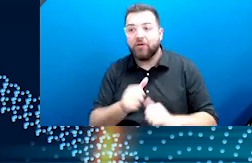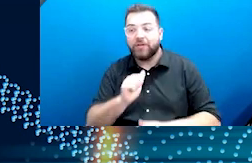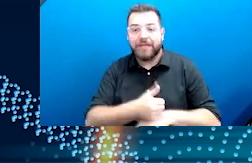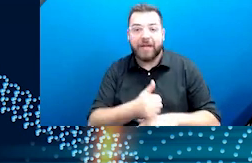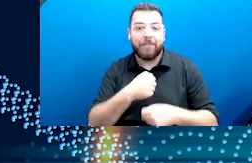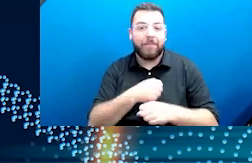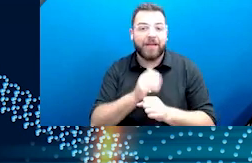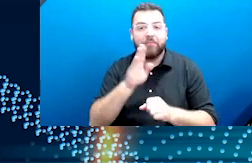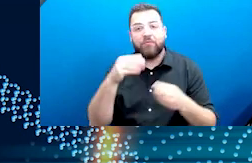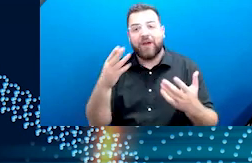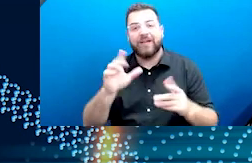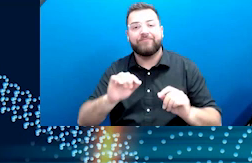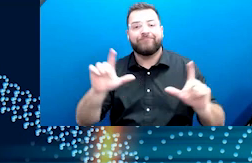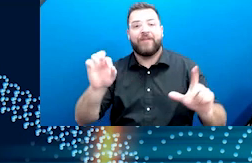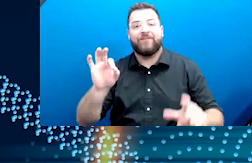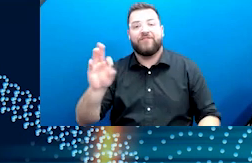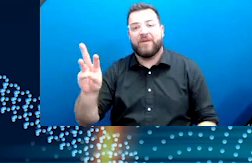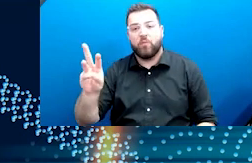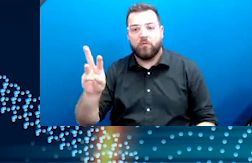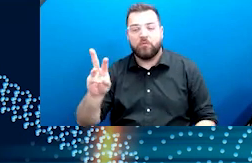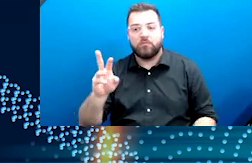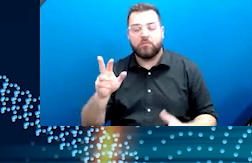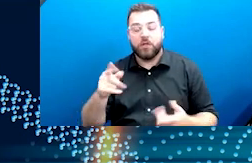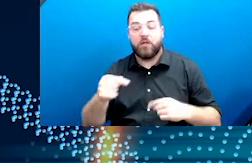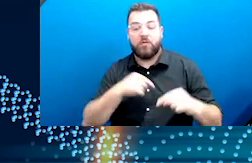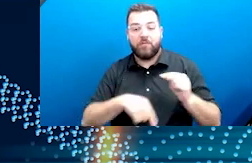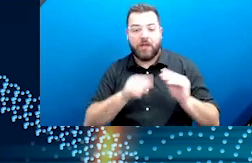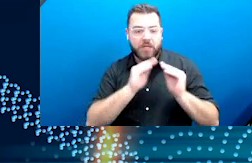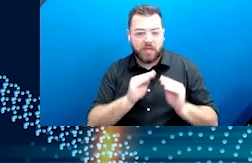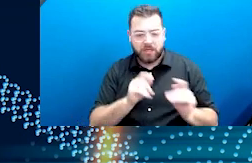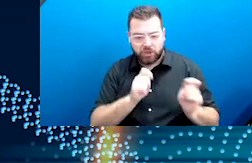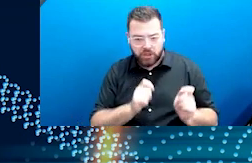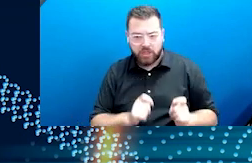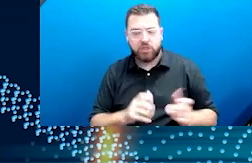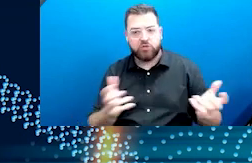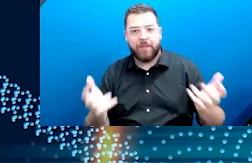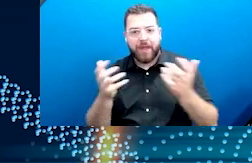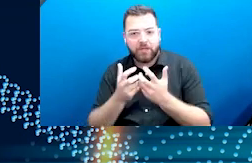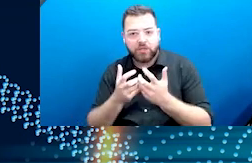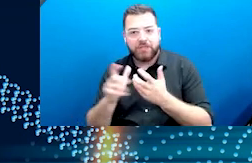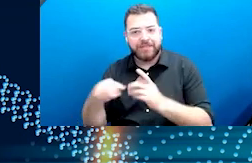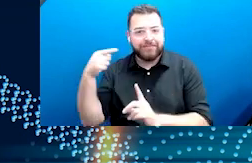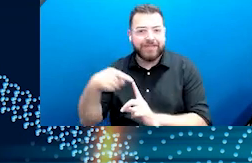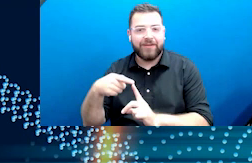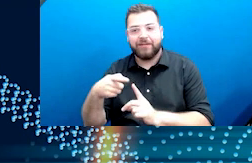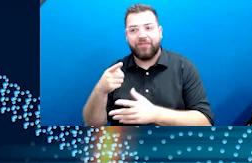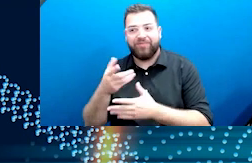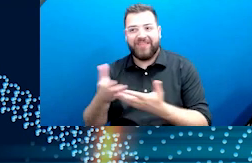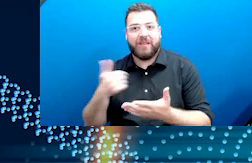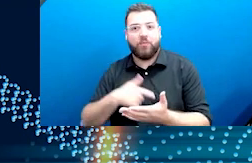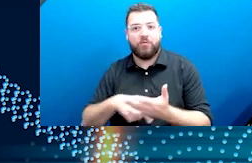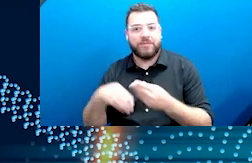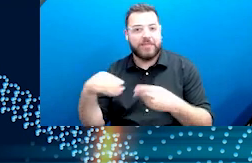things you need to do. It's blah, blah, and filled it up with garbage. And I went back and, changed it to the shoe we were selling or whatever, to a group project.